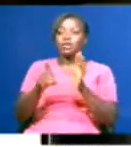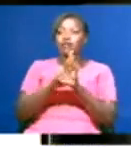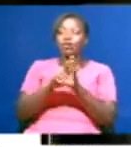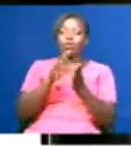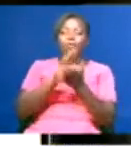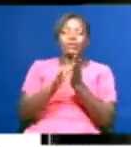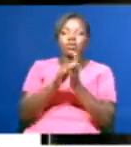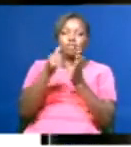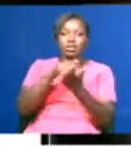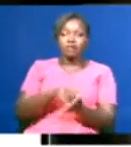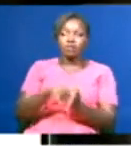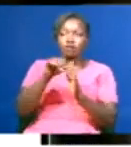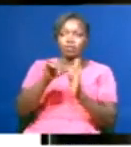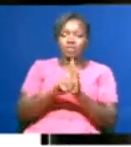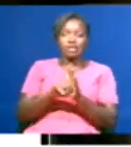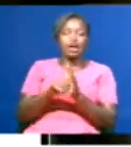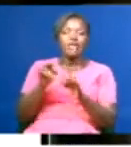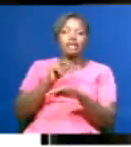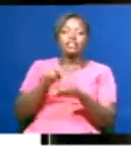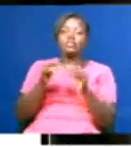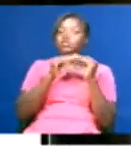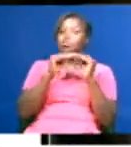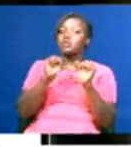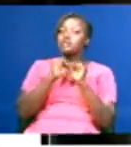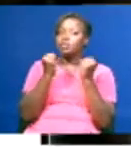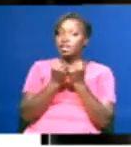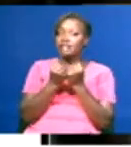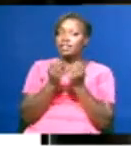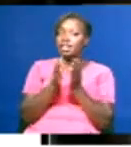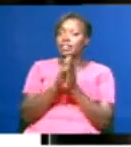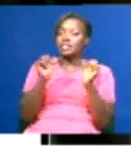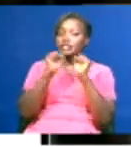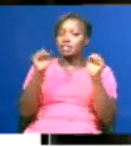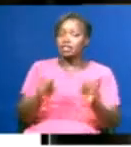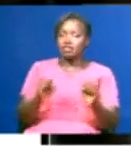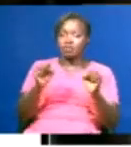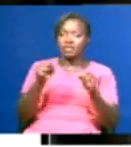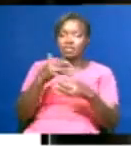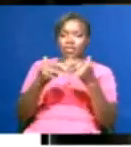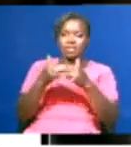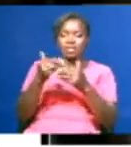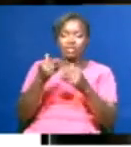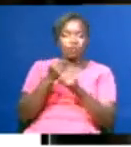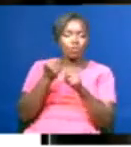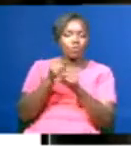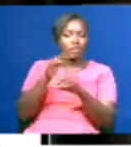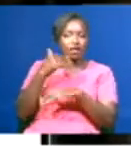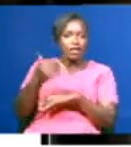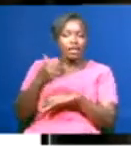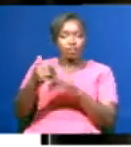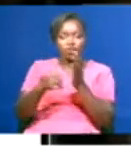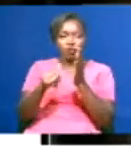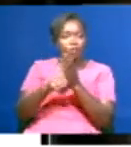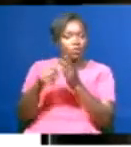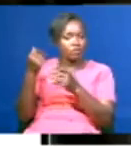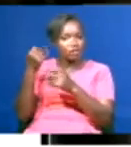state. Our nation is a democratic society, and we have systems and structures to deal with every problem that we face. So when